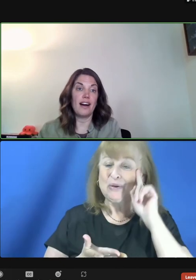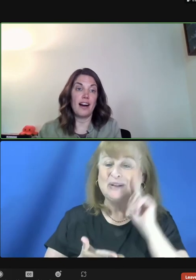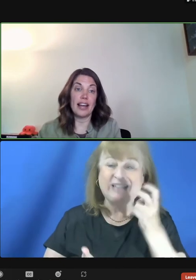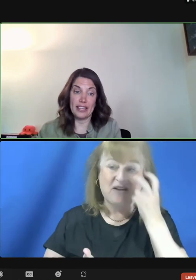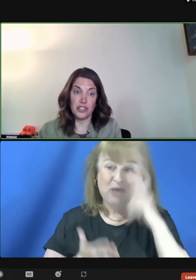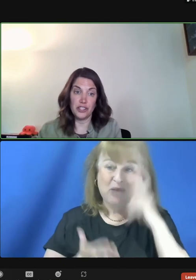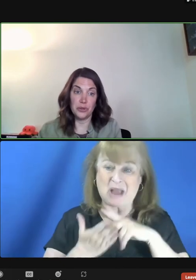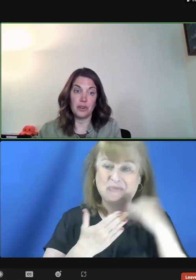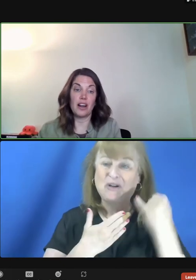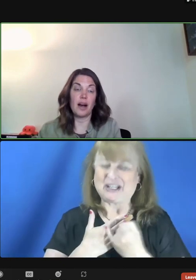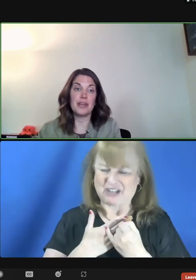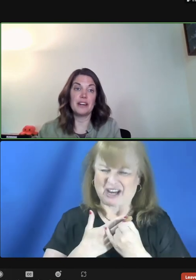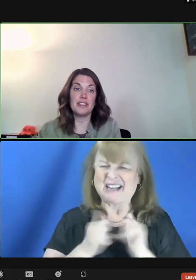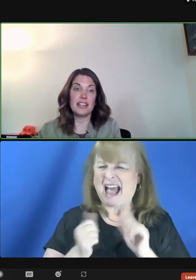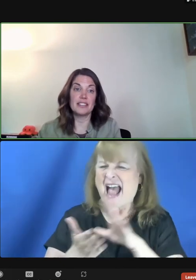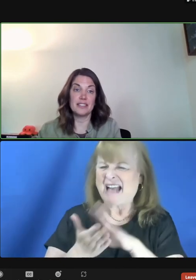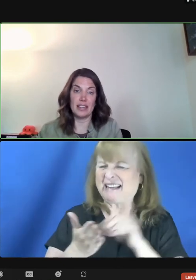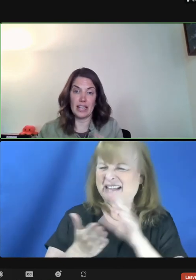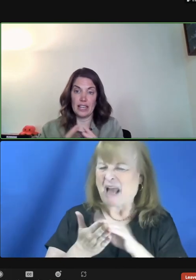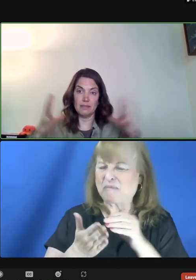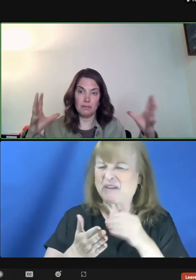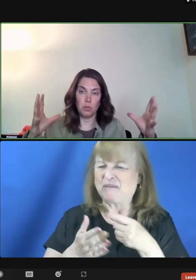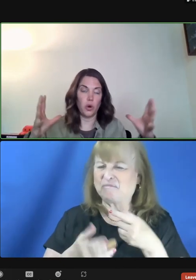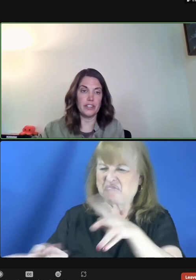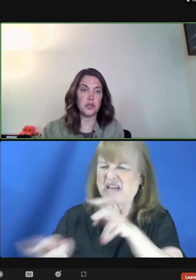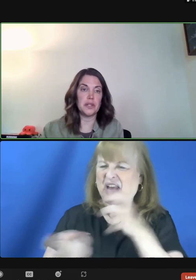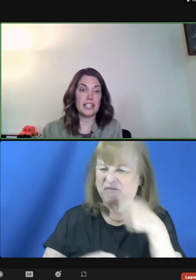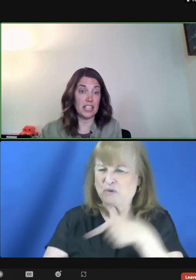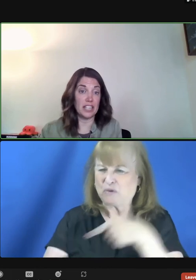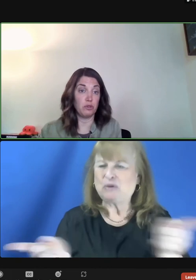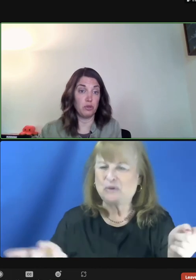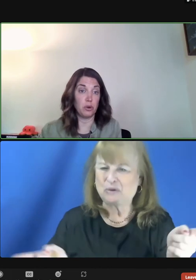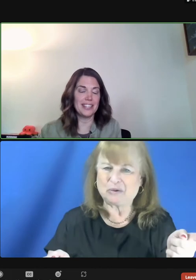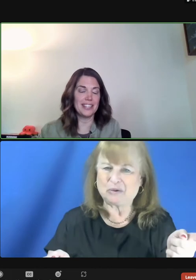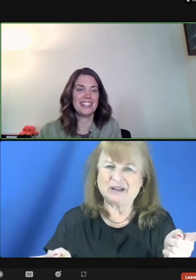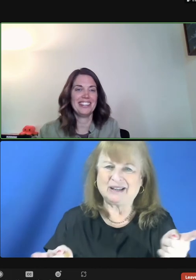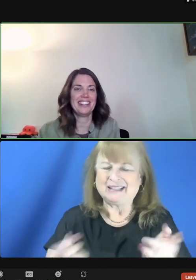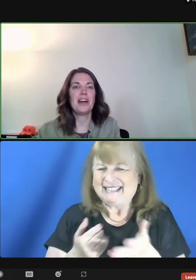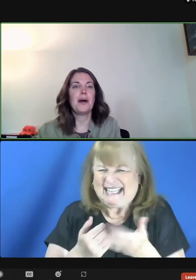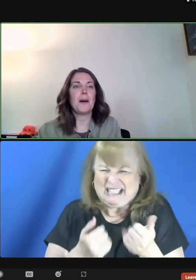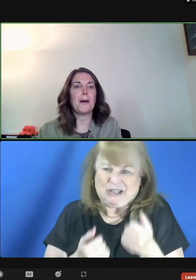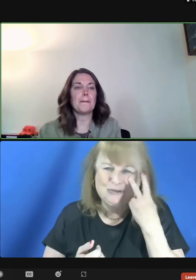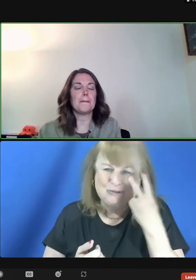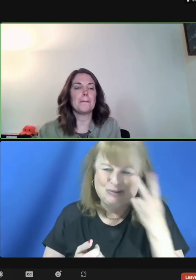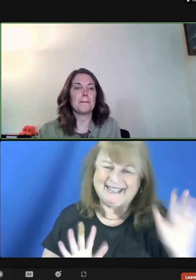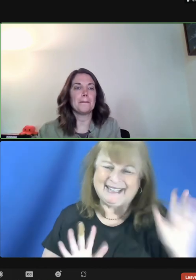Project. I can get you a copy of this in a more visually accessible format.